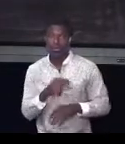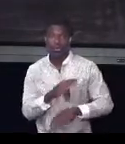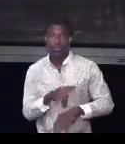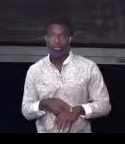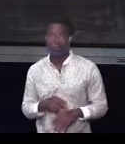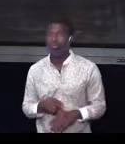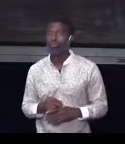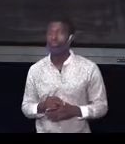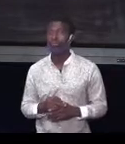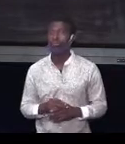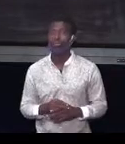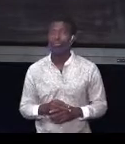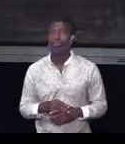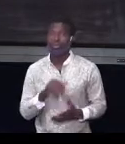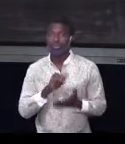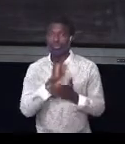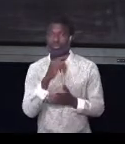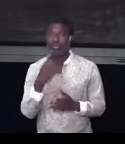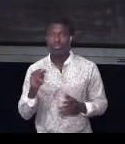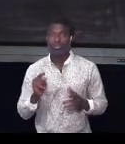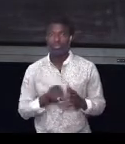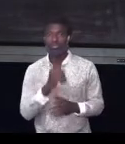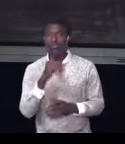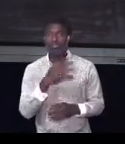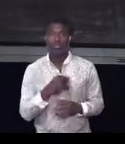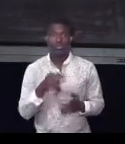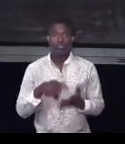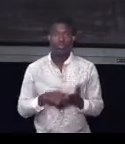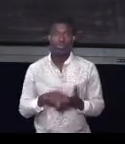manure. Natural fertilizers or manure, that's